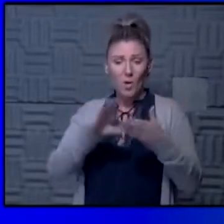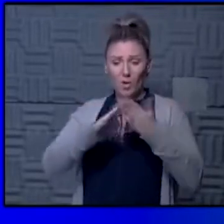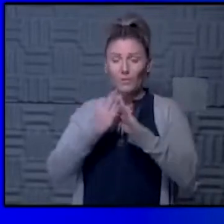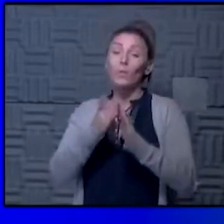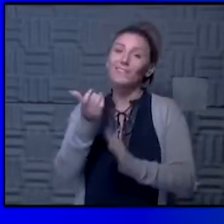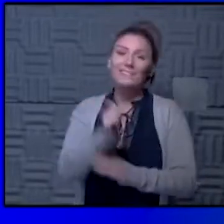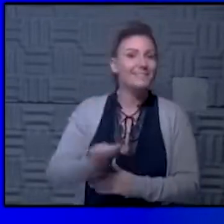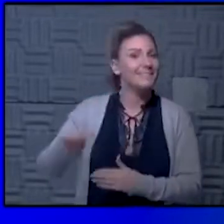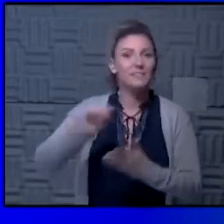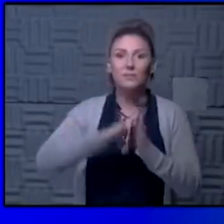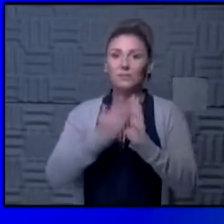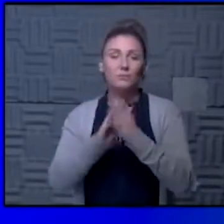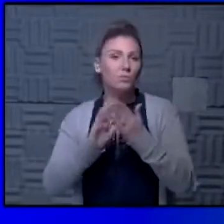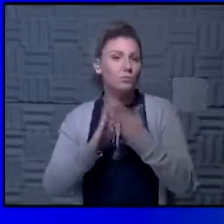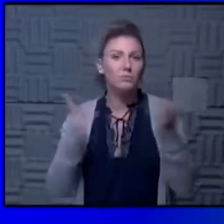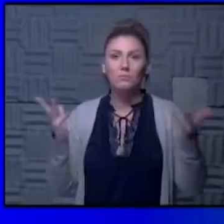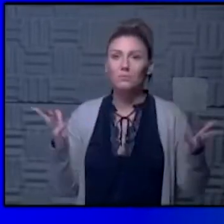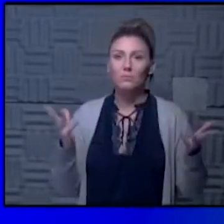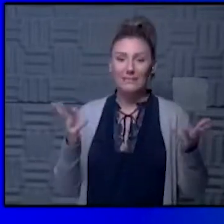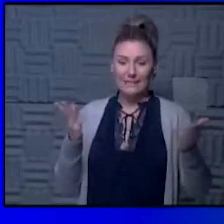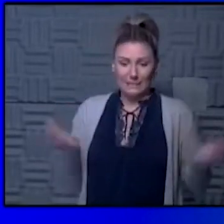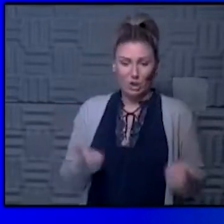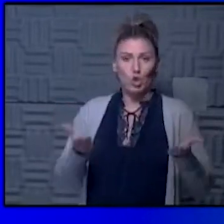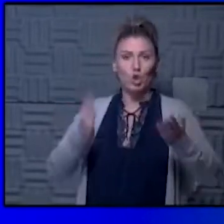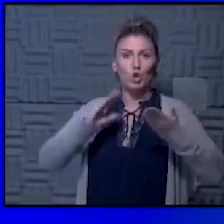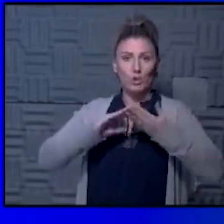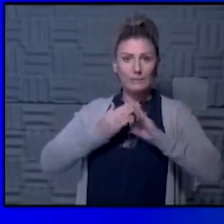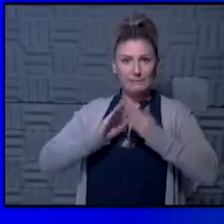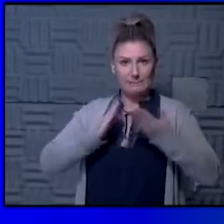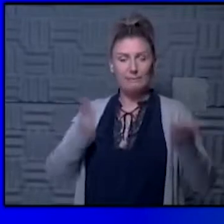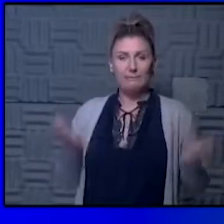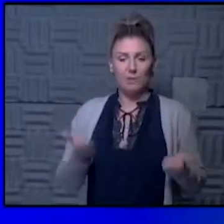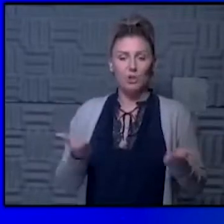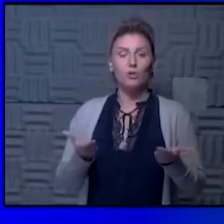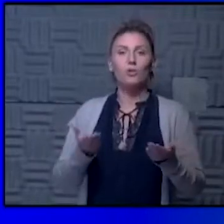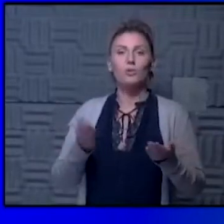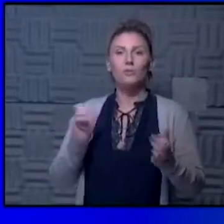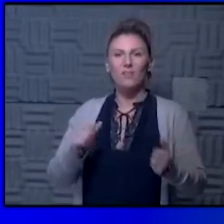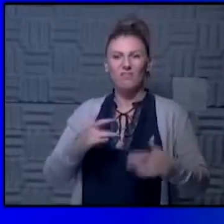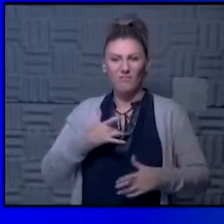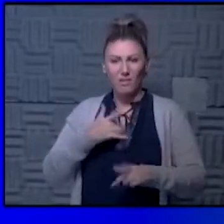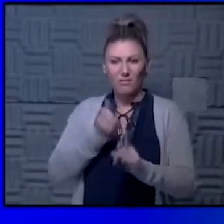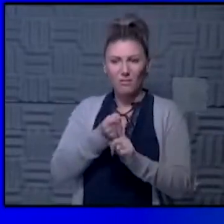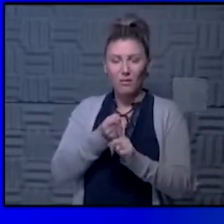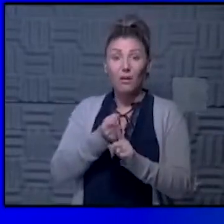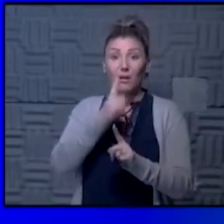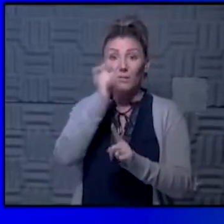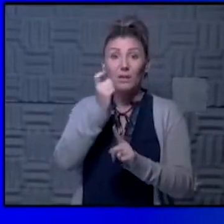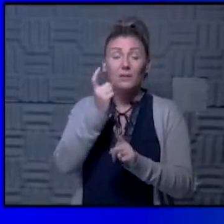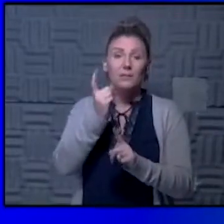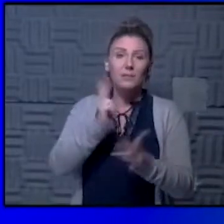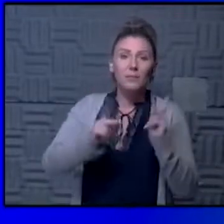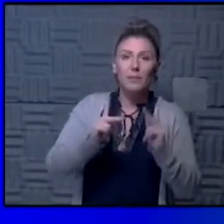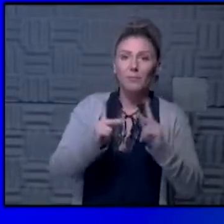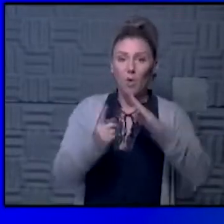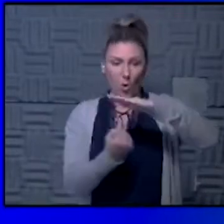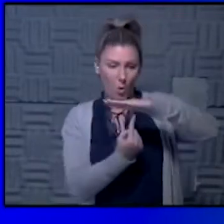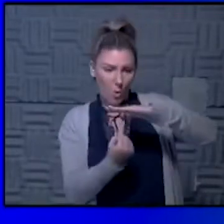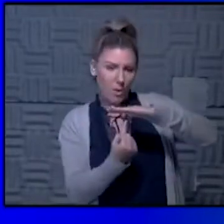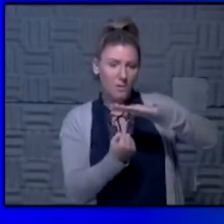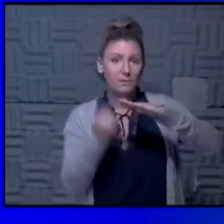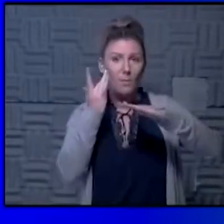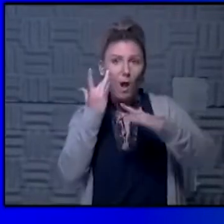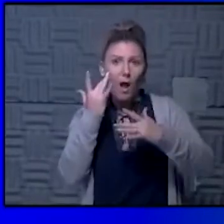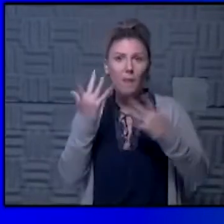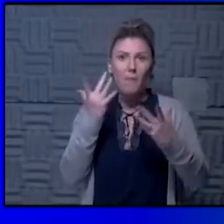any community, I mean, even in the city here, we can feel that impact because people are either out because of quarantine, because they are a contact